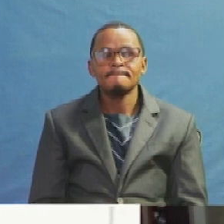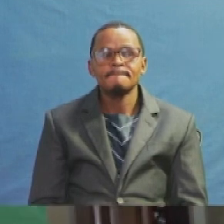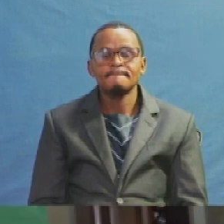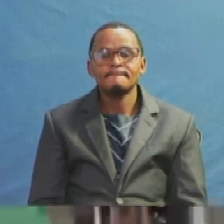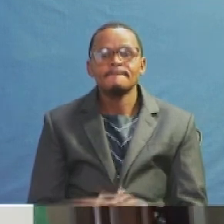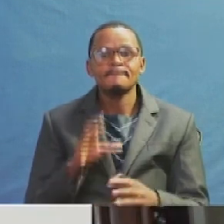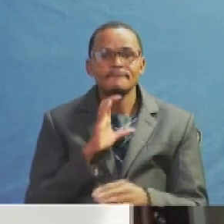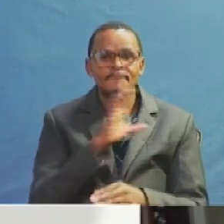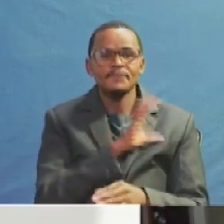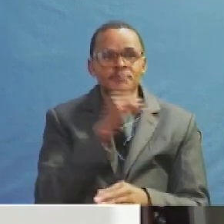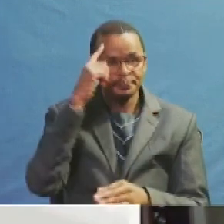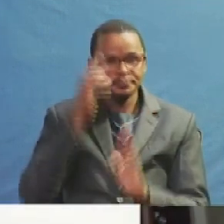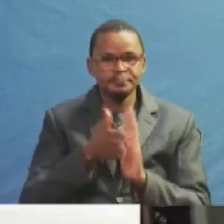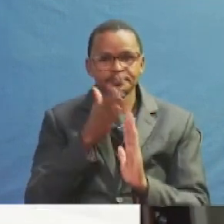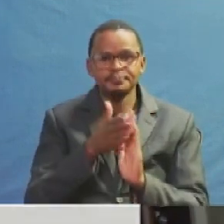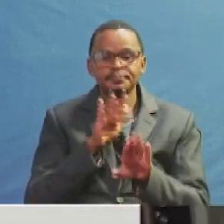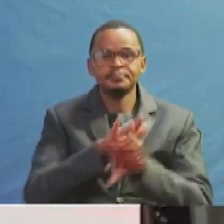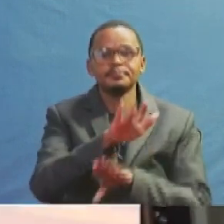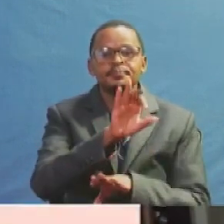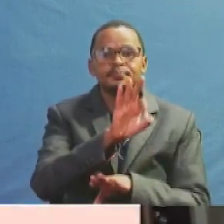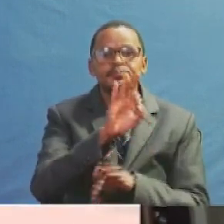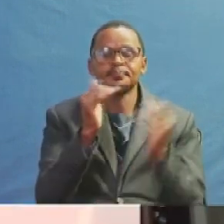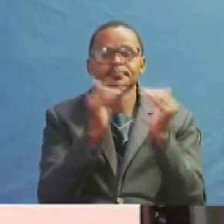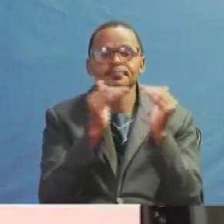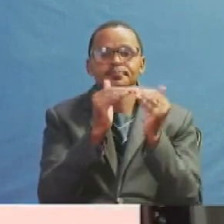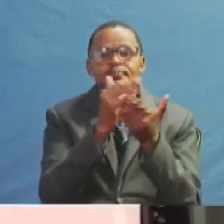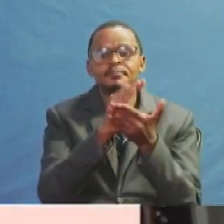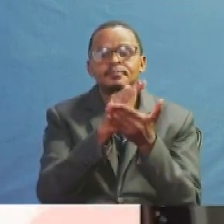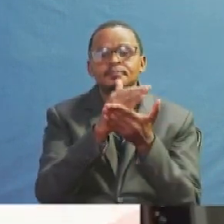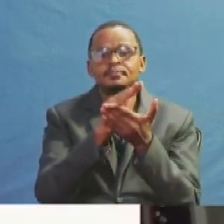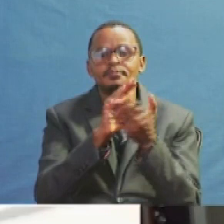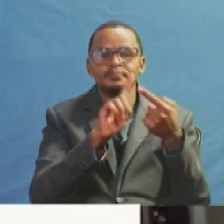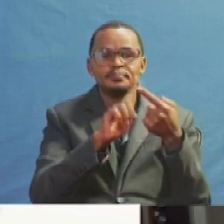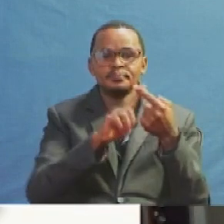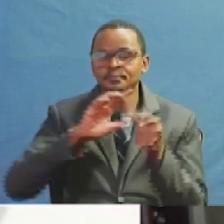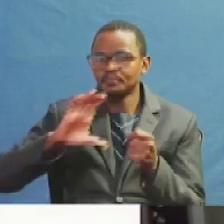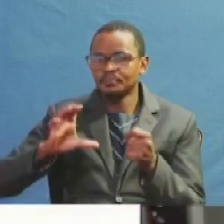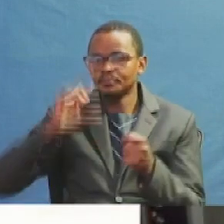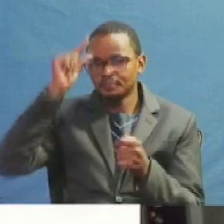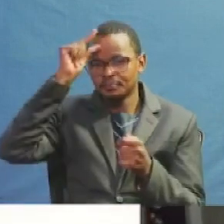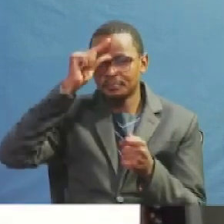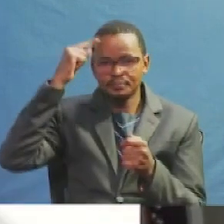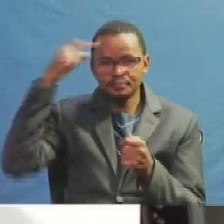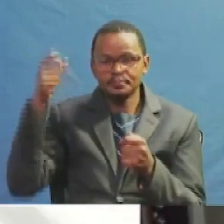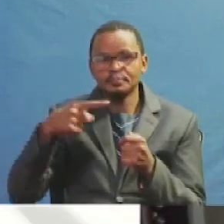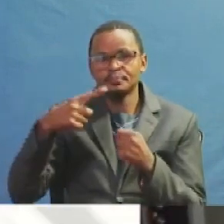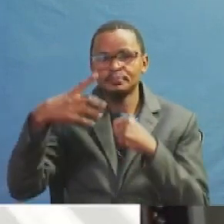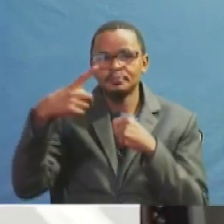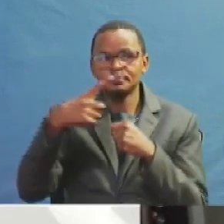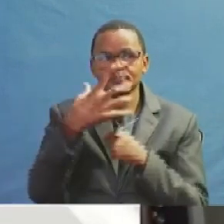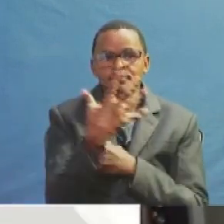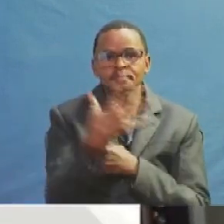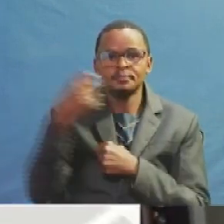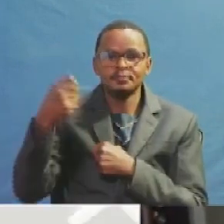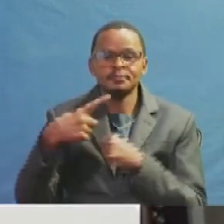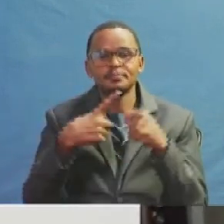The council calls for immediate release of equitable share of revenue owed to county governments for the months of May